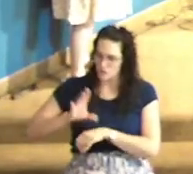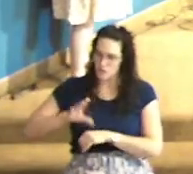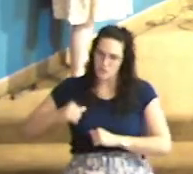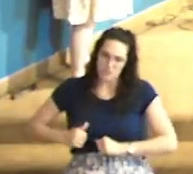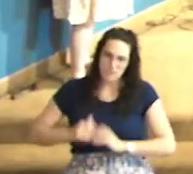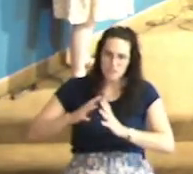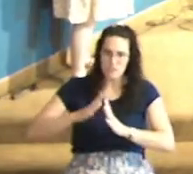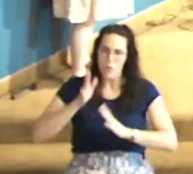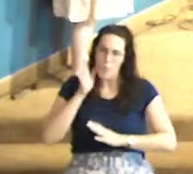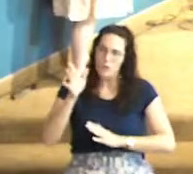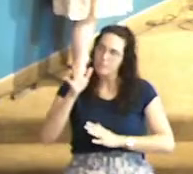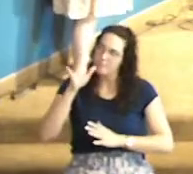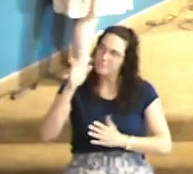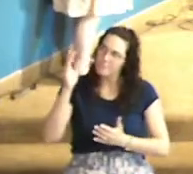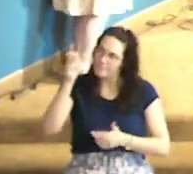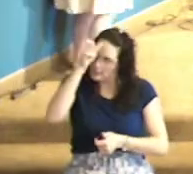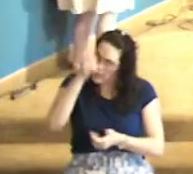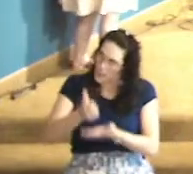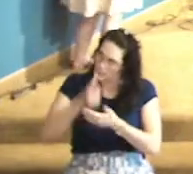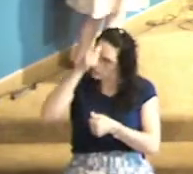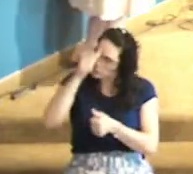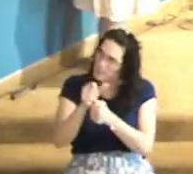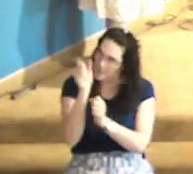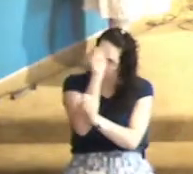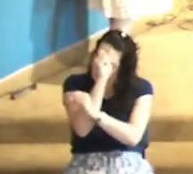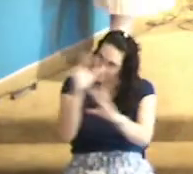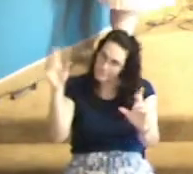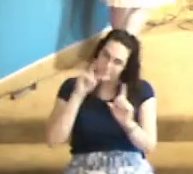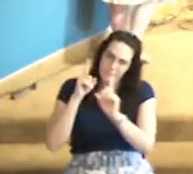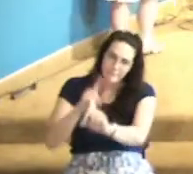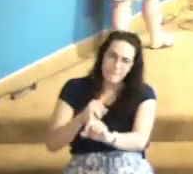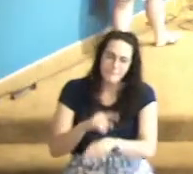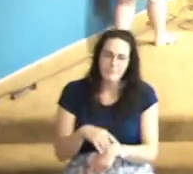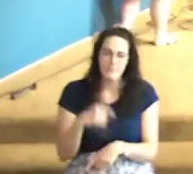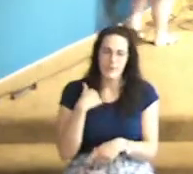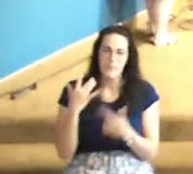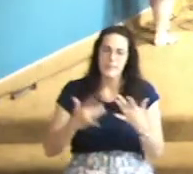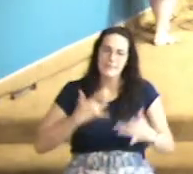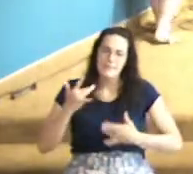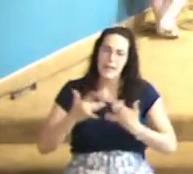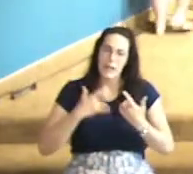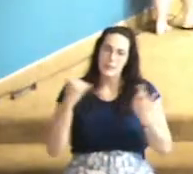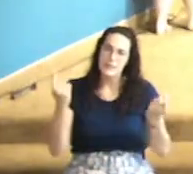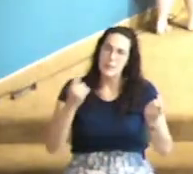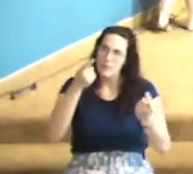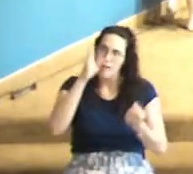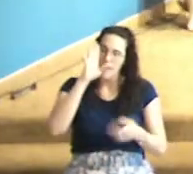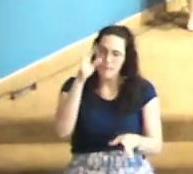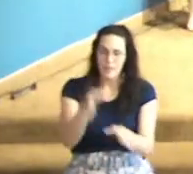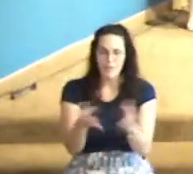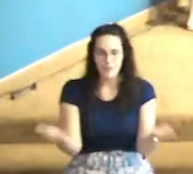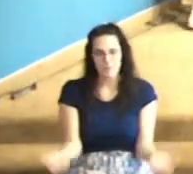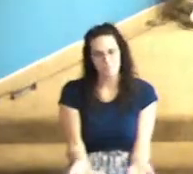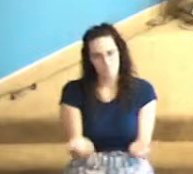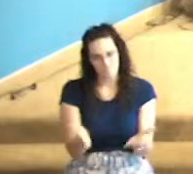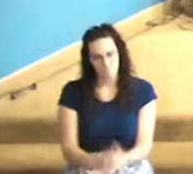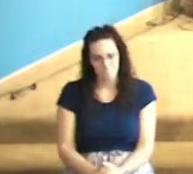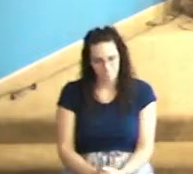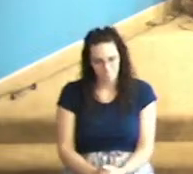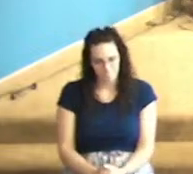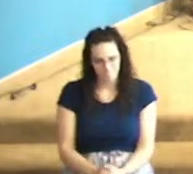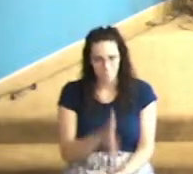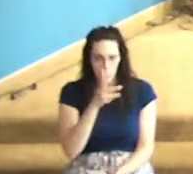our vision. And so I'm excited to just as we celebrate God's faithfulness here, okay? Let me read